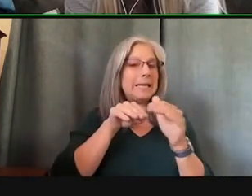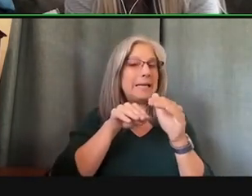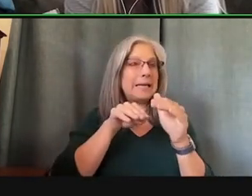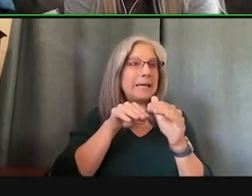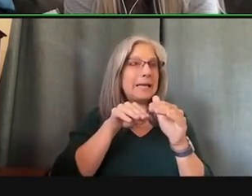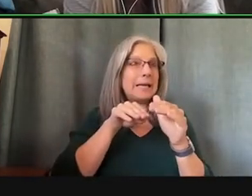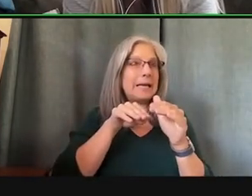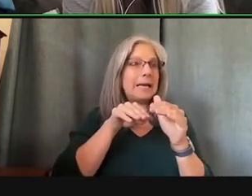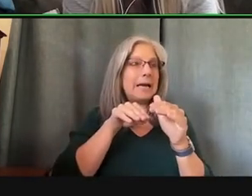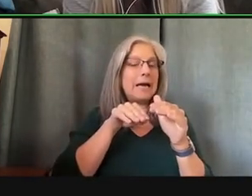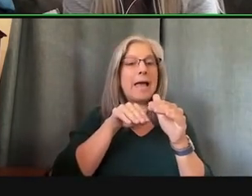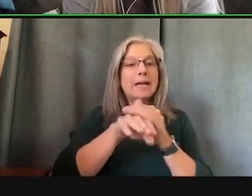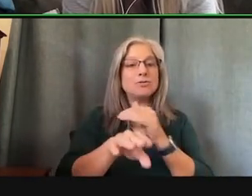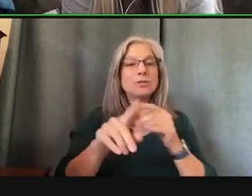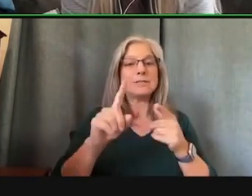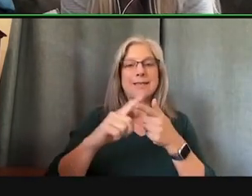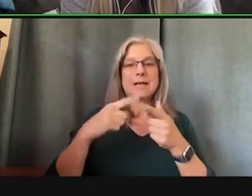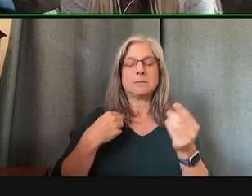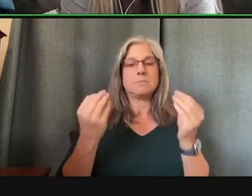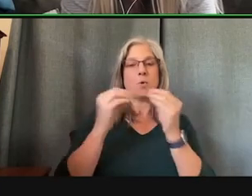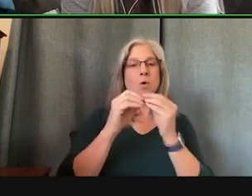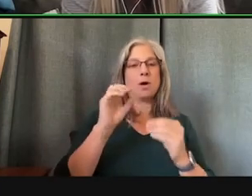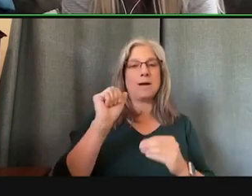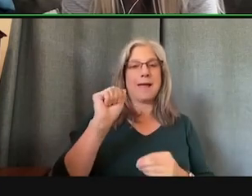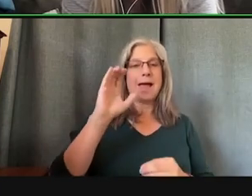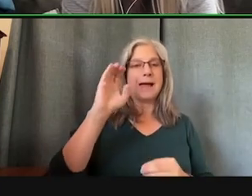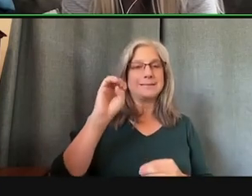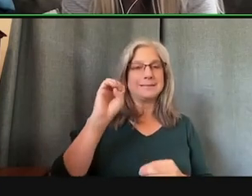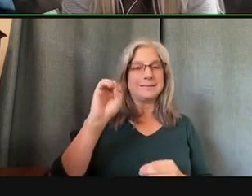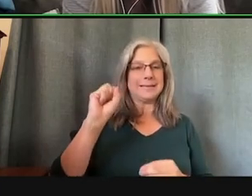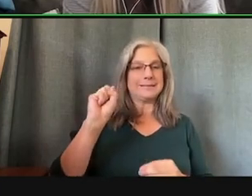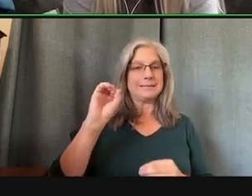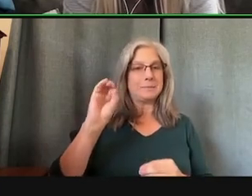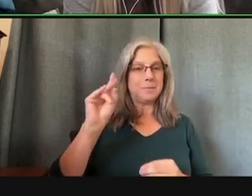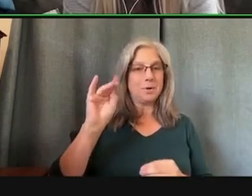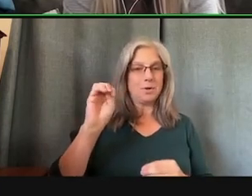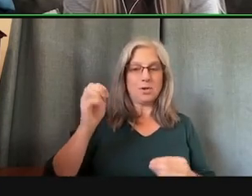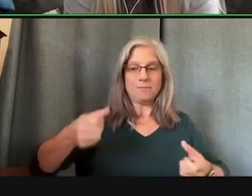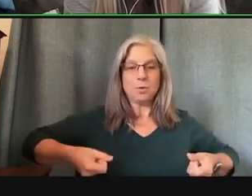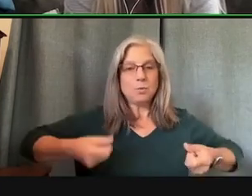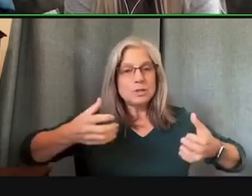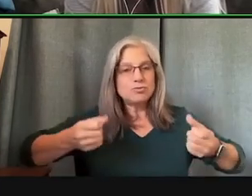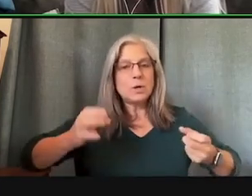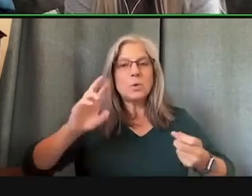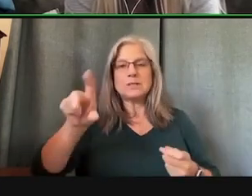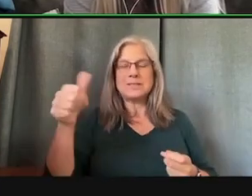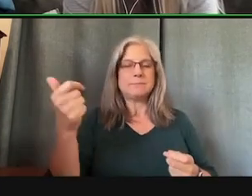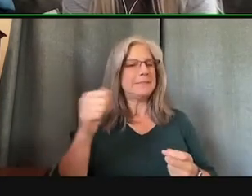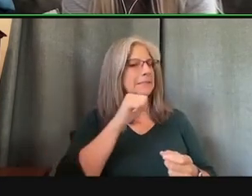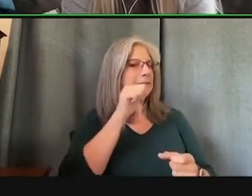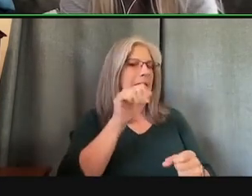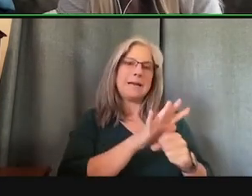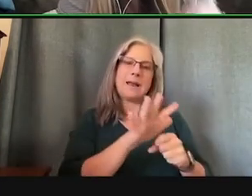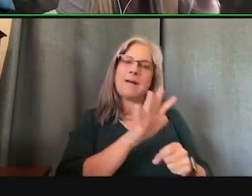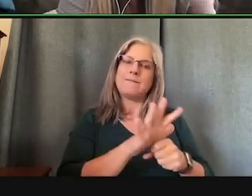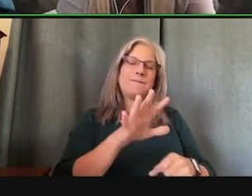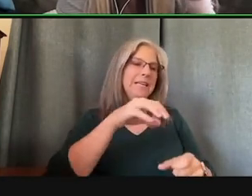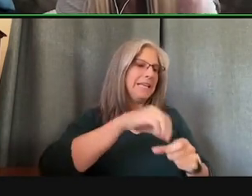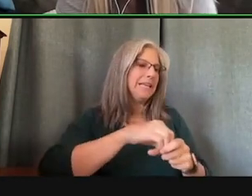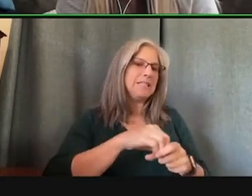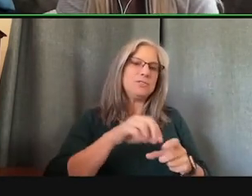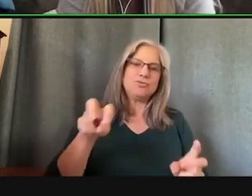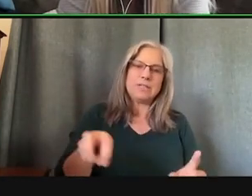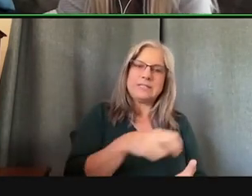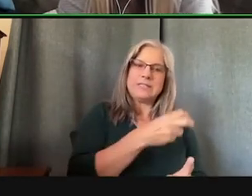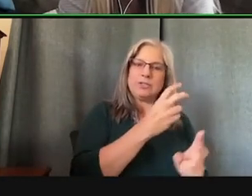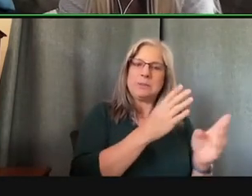their workplace. That's something that I think is not done enough on these transition plans. So just put that in the back of